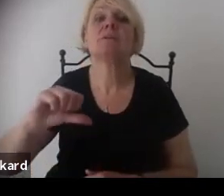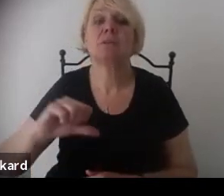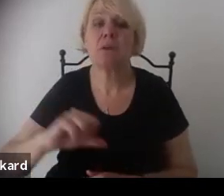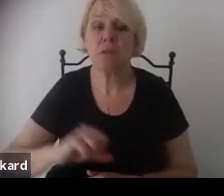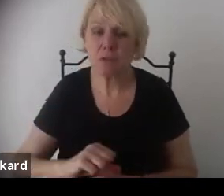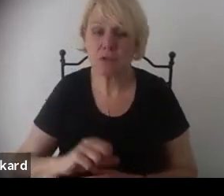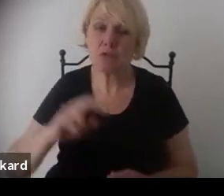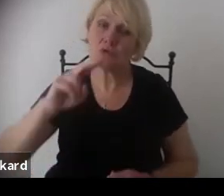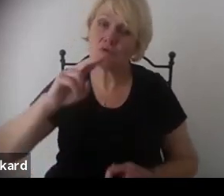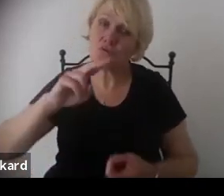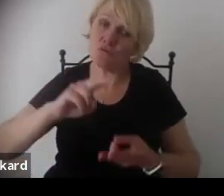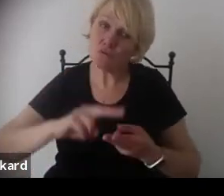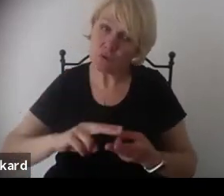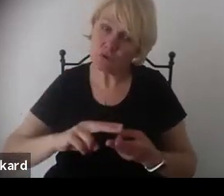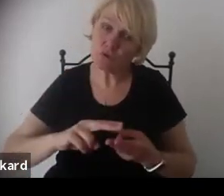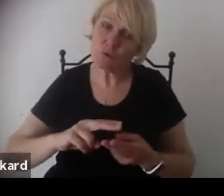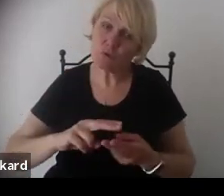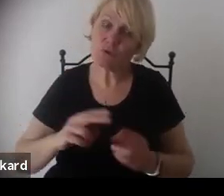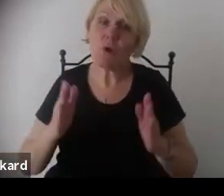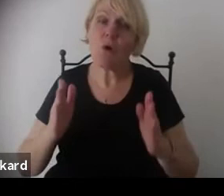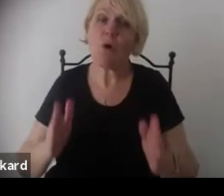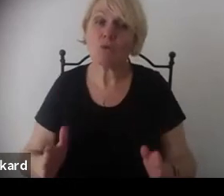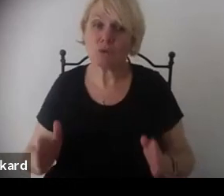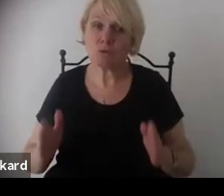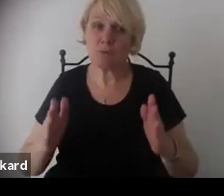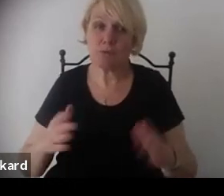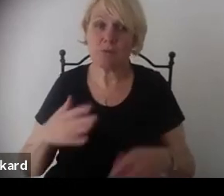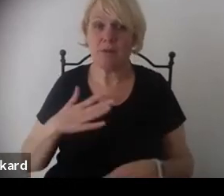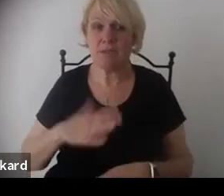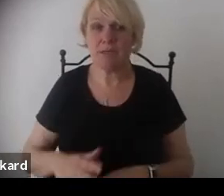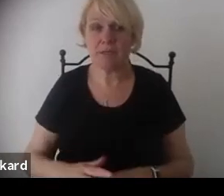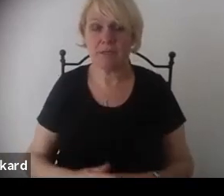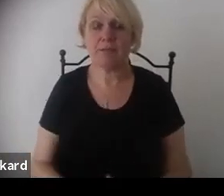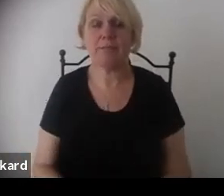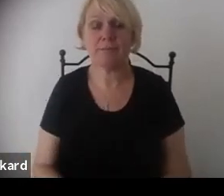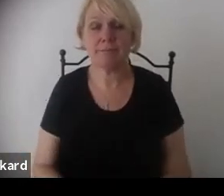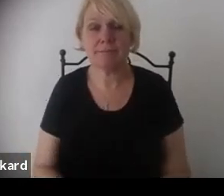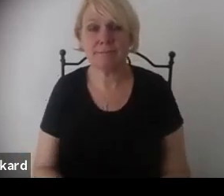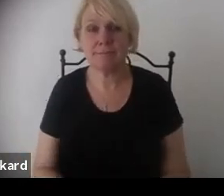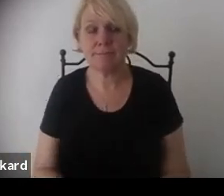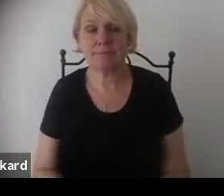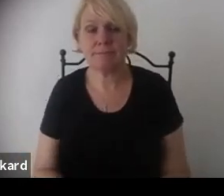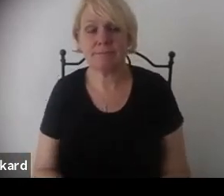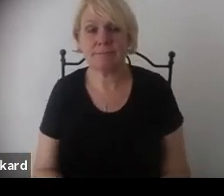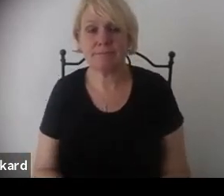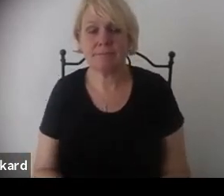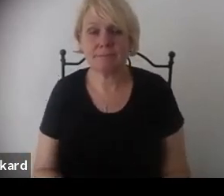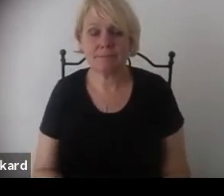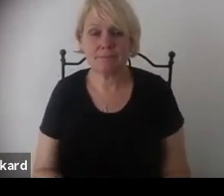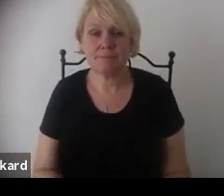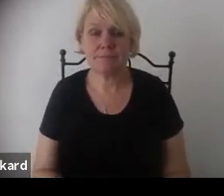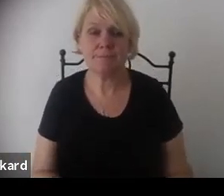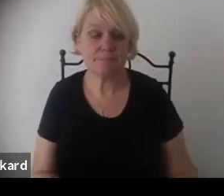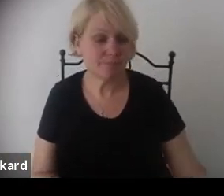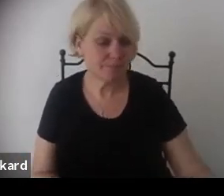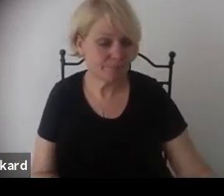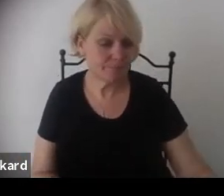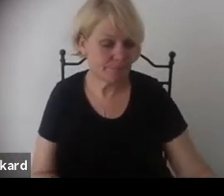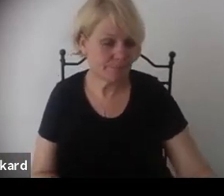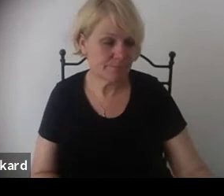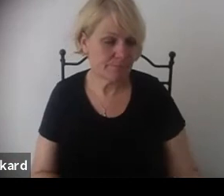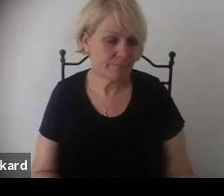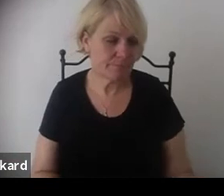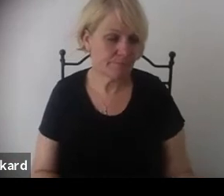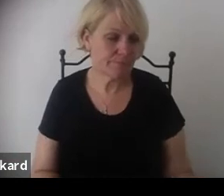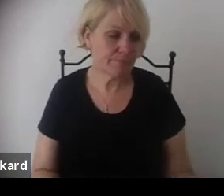for our inpatient services. The other area that we've not talked about, and Jackie or Every might want to talk a bit more, is what we call